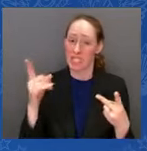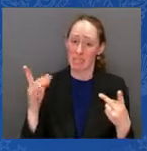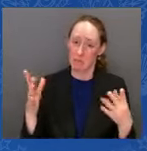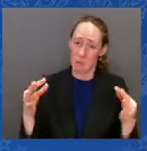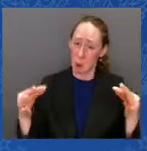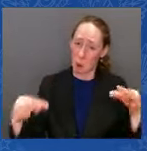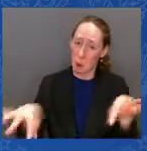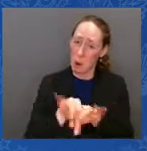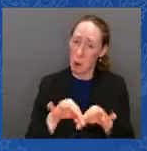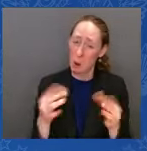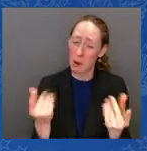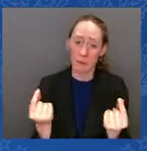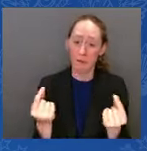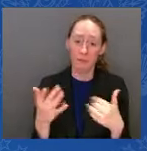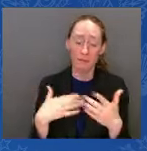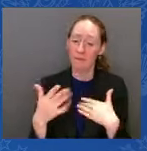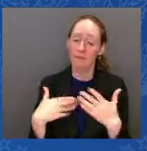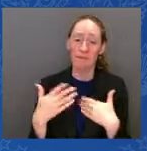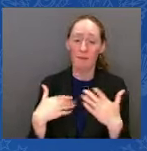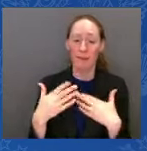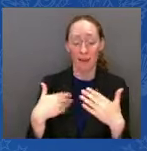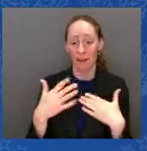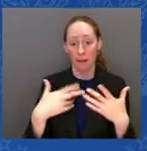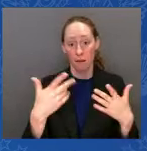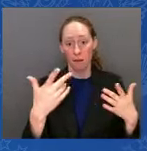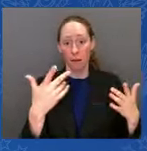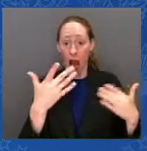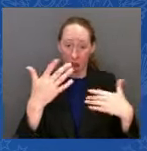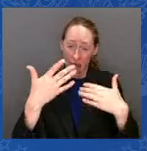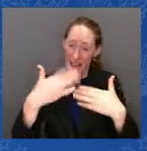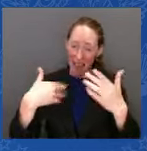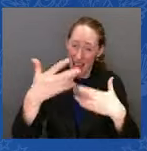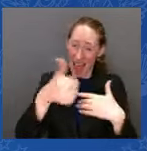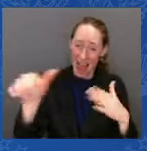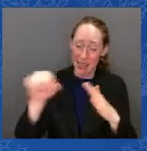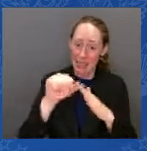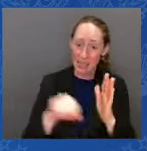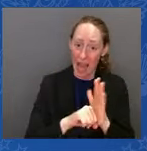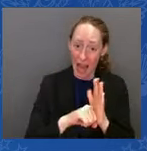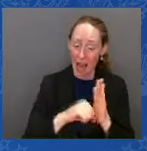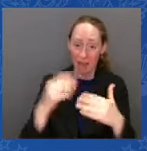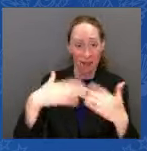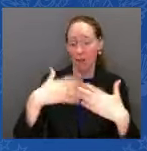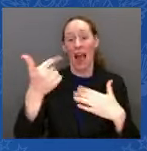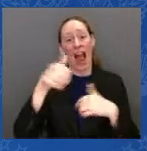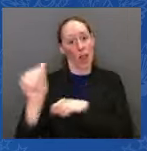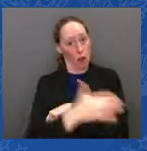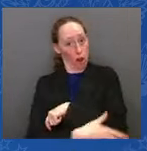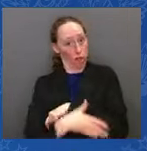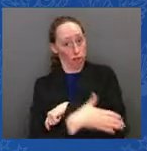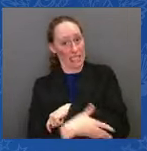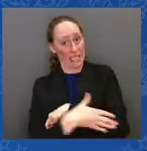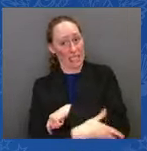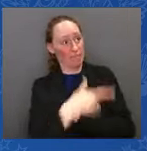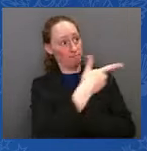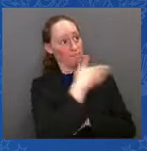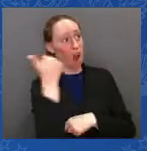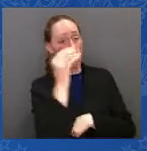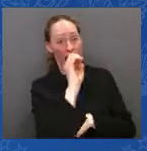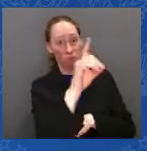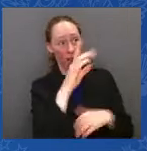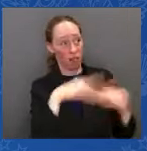any state that out-educates us, any country that out-educates us is going to out-compete us. It's a simple proposition. This is a really